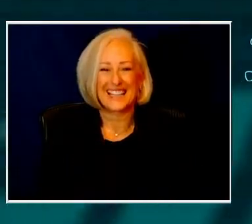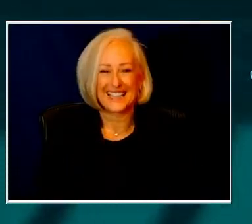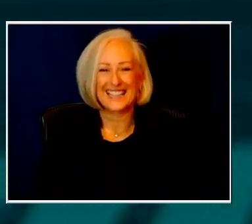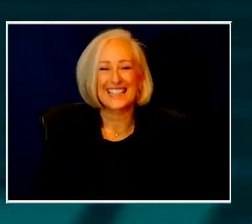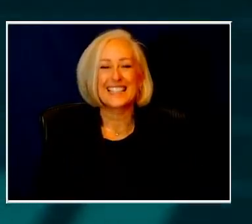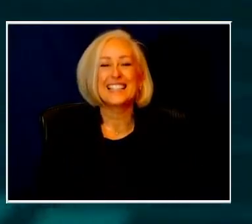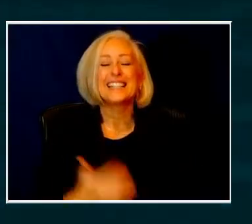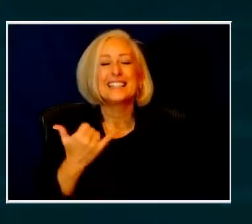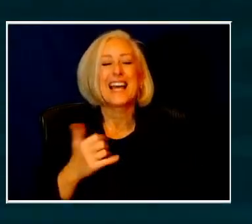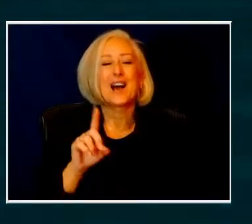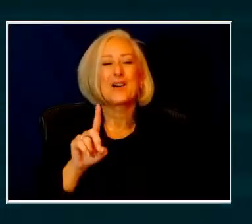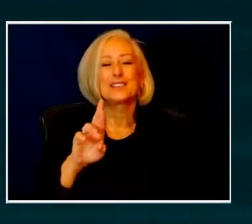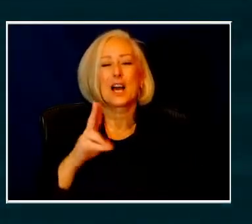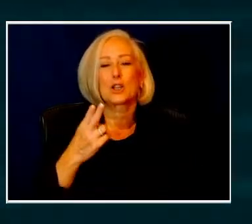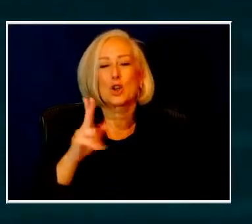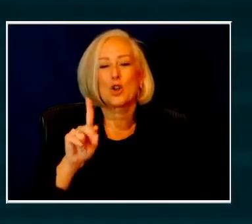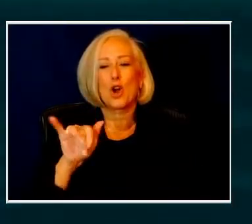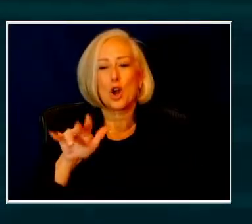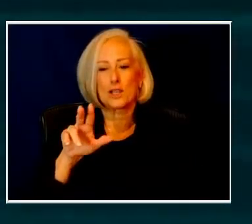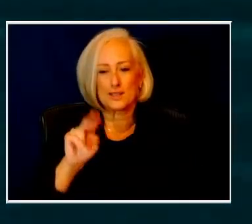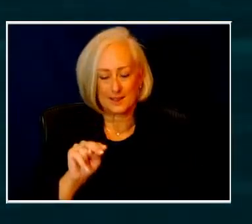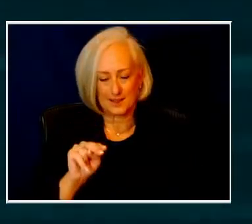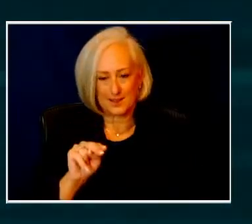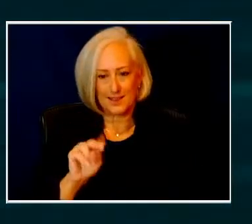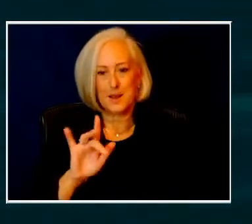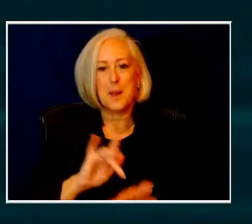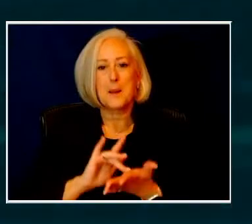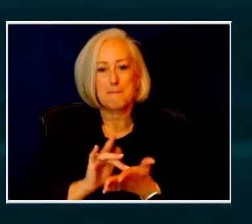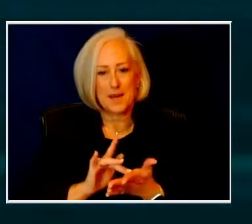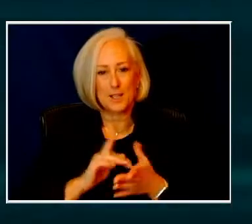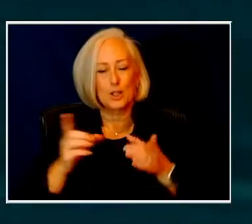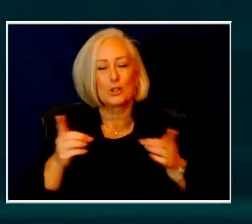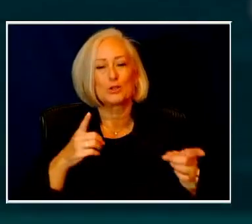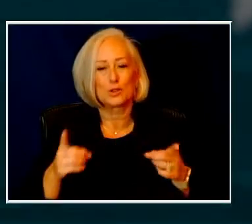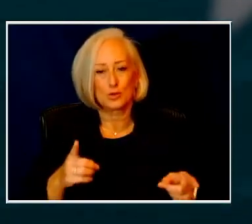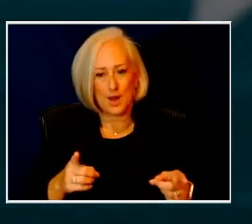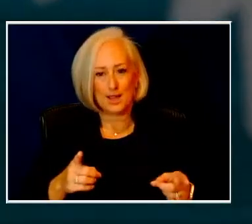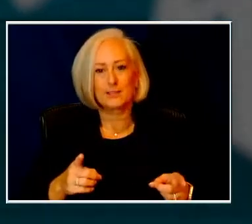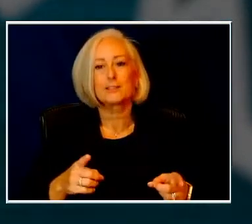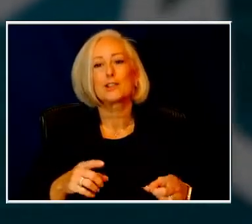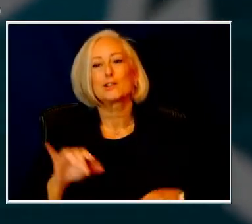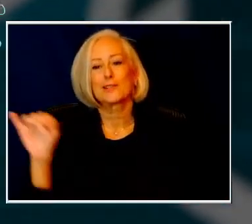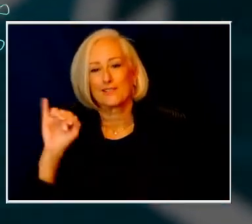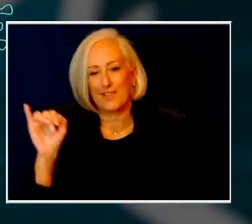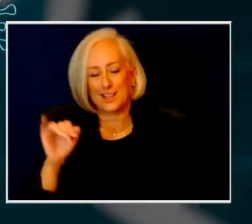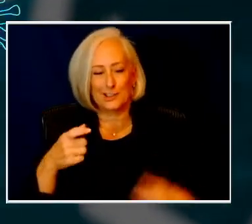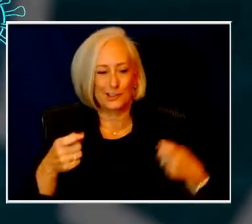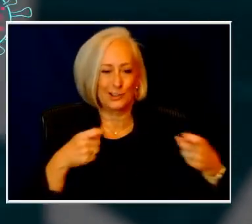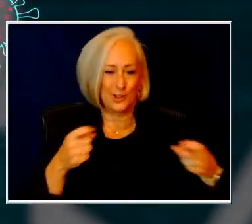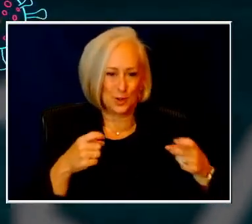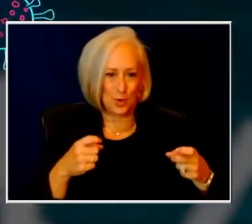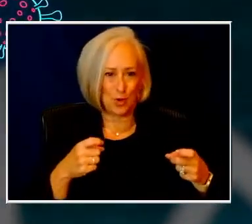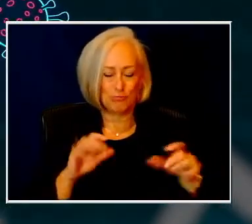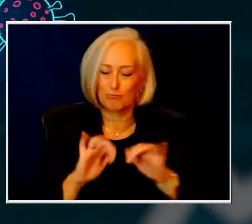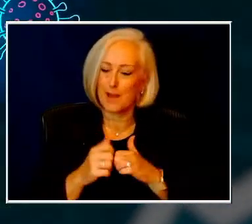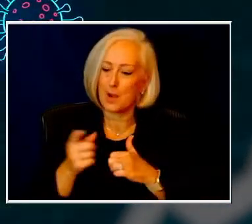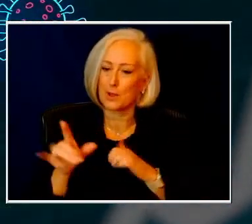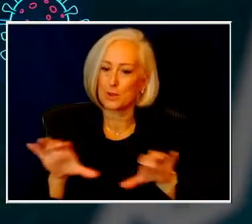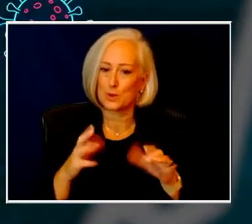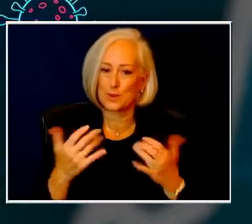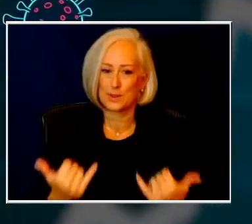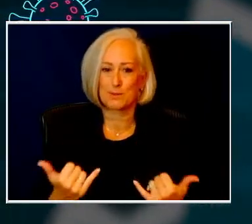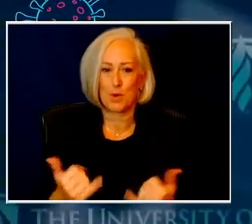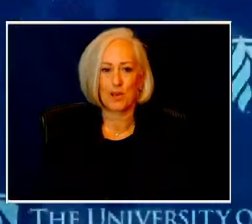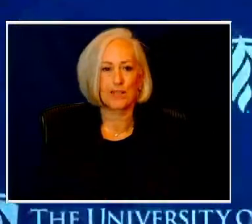Dana Hawkinson, Medical Director of Infection Prevention and Control, joining us with our COVID count this morning. Good morning. How are you? Yeah, I'm good. It doesn't seem to be going the